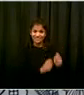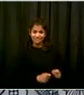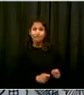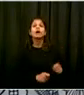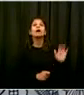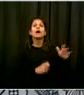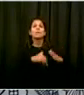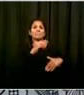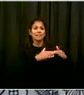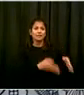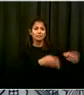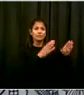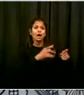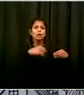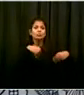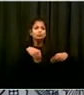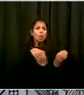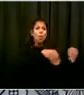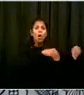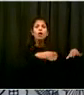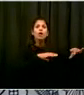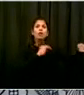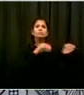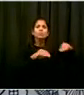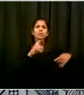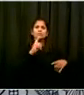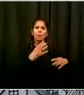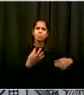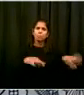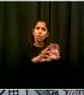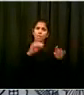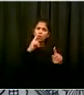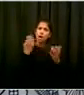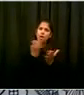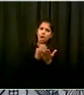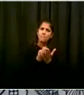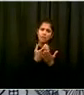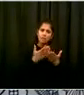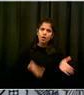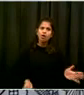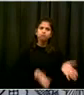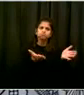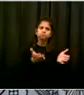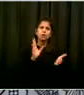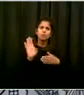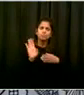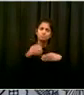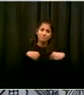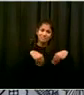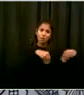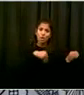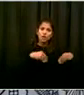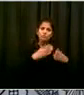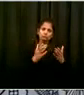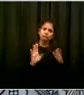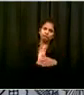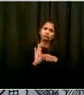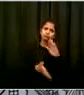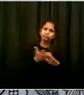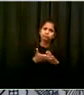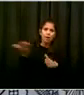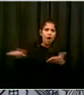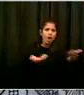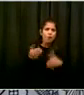been struggling throughout New York City, and we need clearer rules to help retail stores survive. So this is